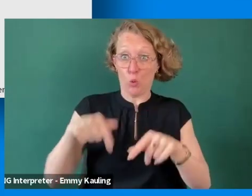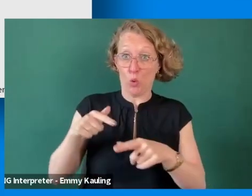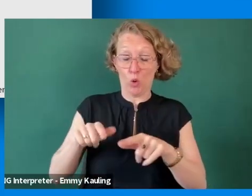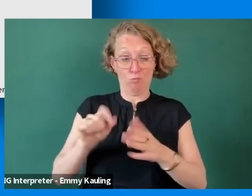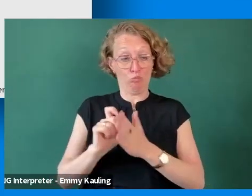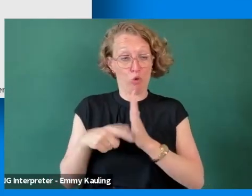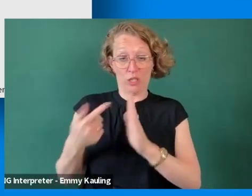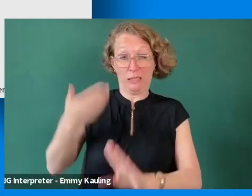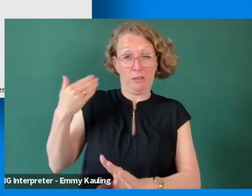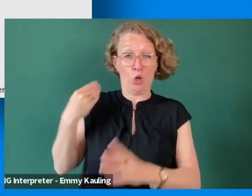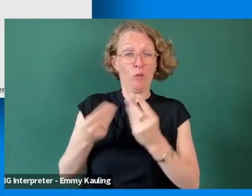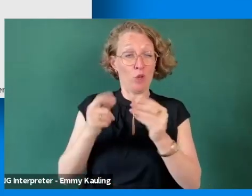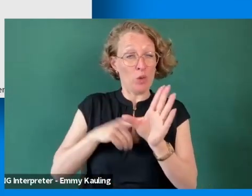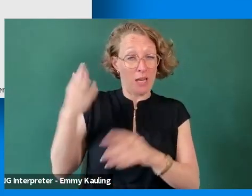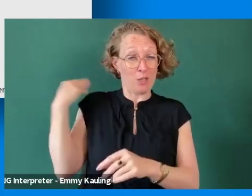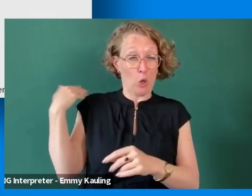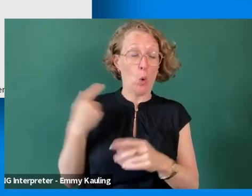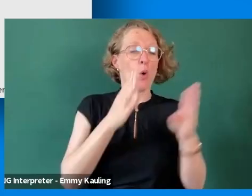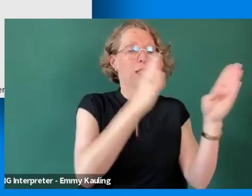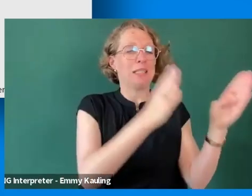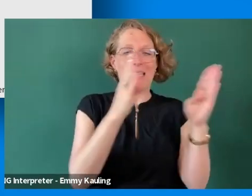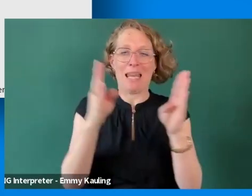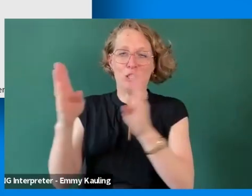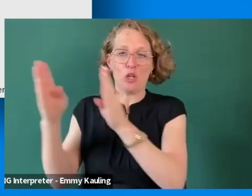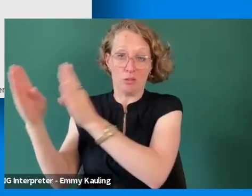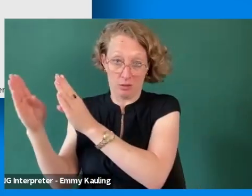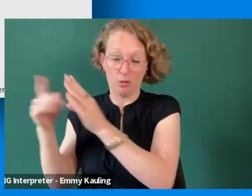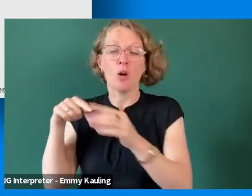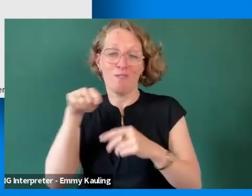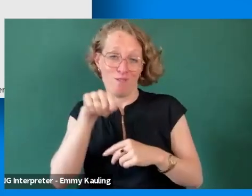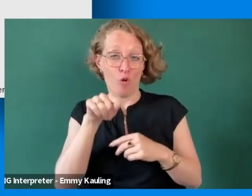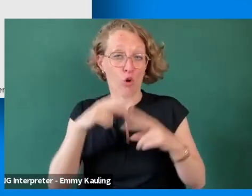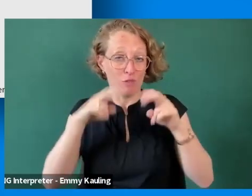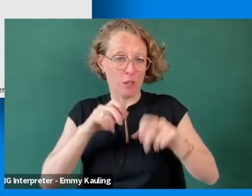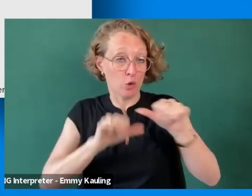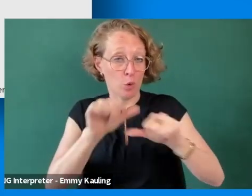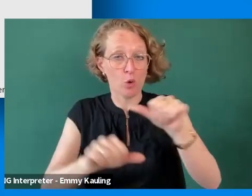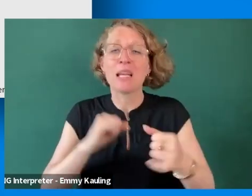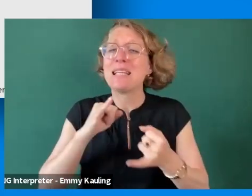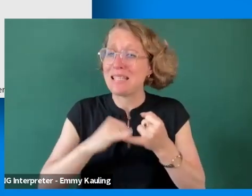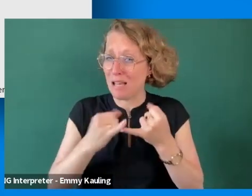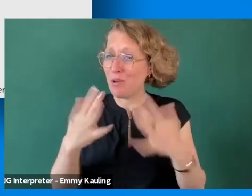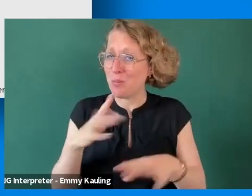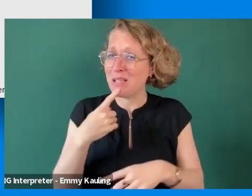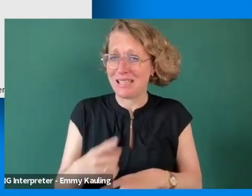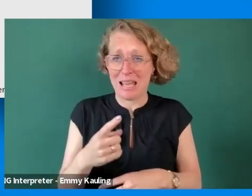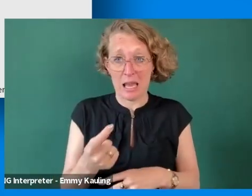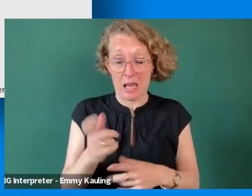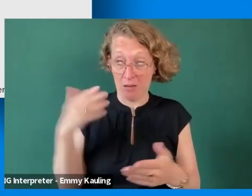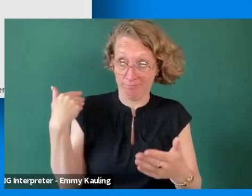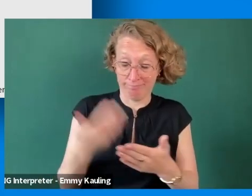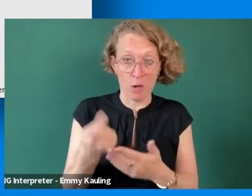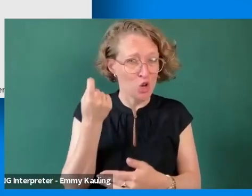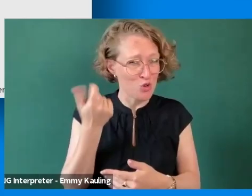couple of years ago set out the stages in the research process. Steffi has already said this afternoon that there wasn't that much published